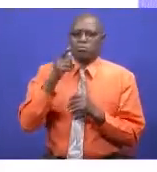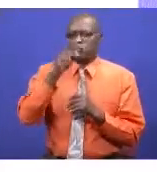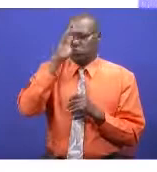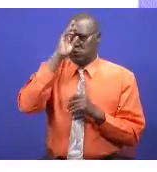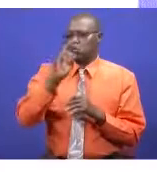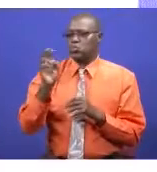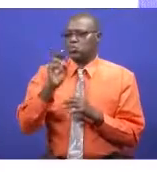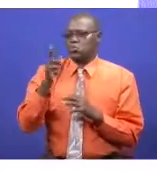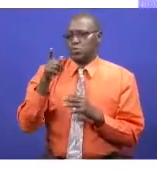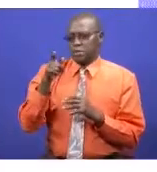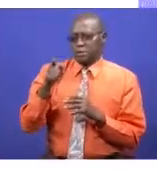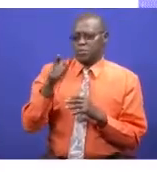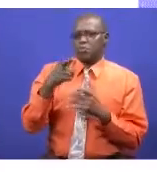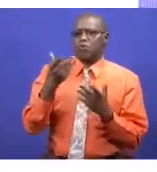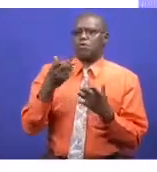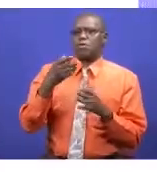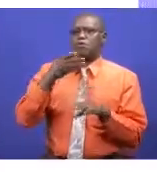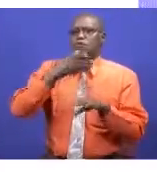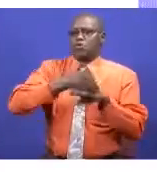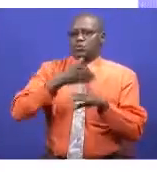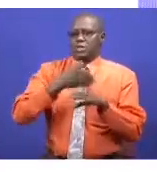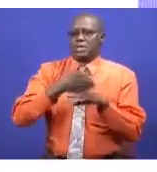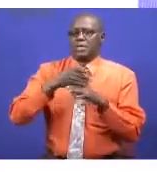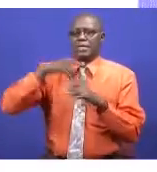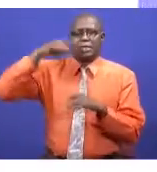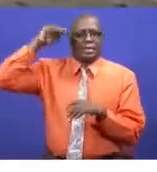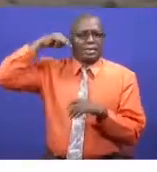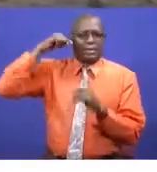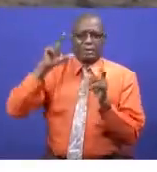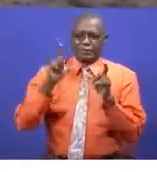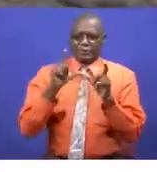degree. Dickens Luvanda begins our bulletin.